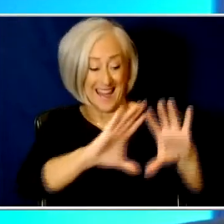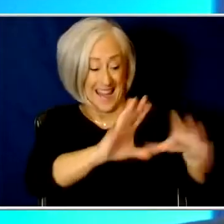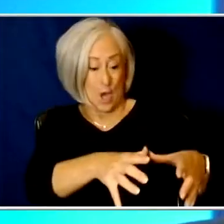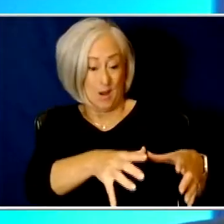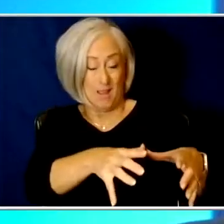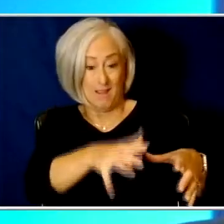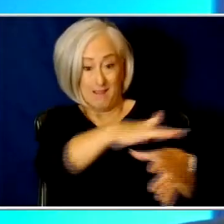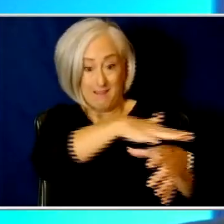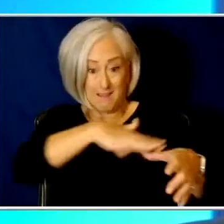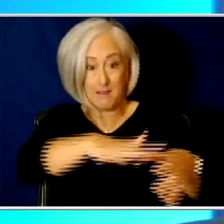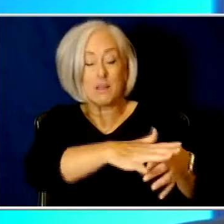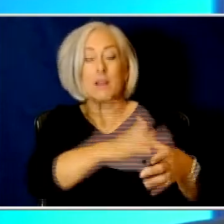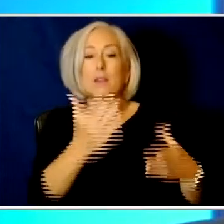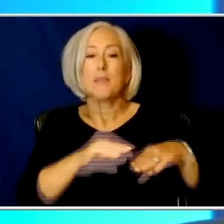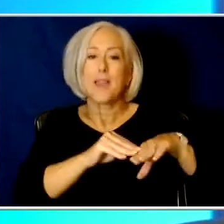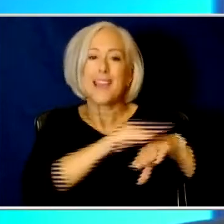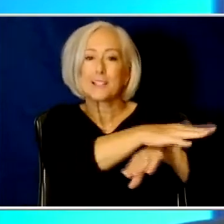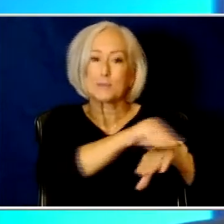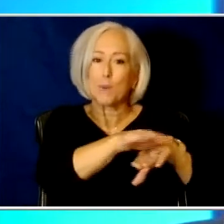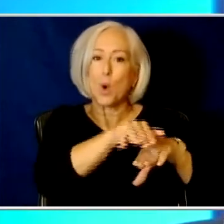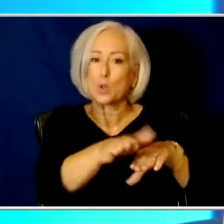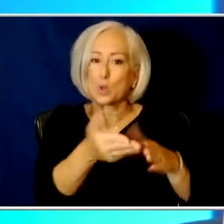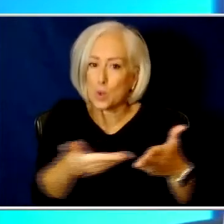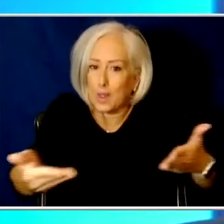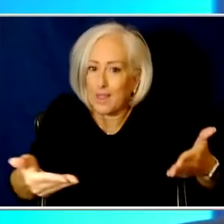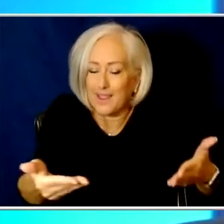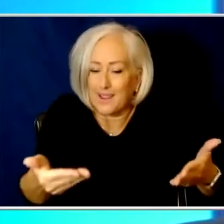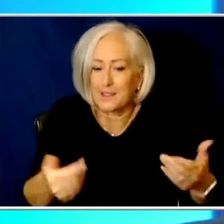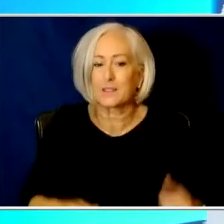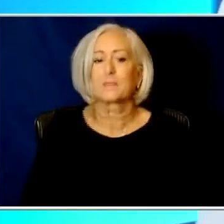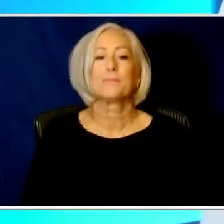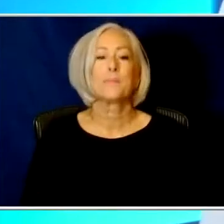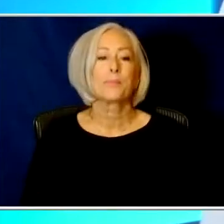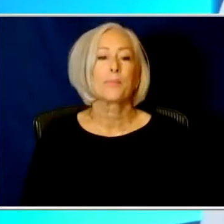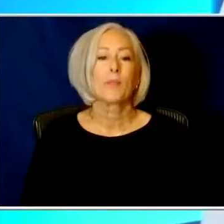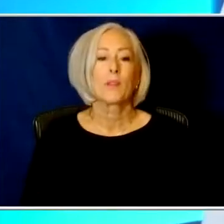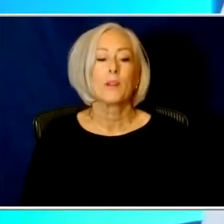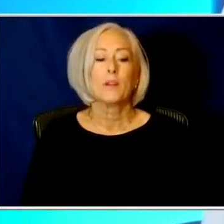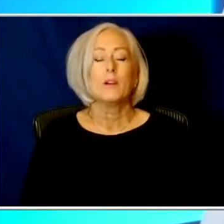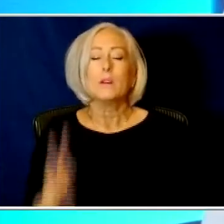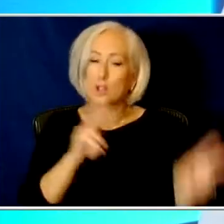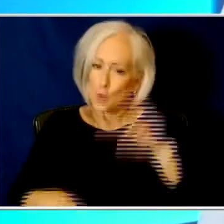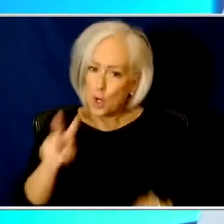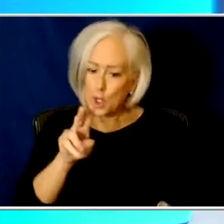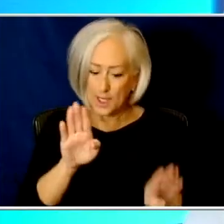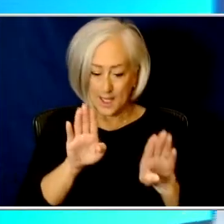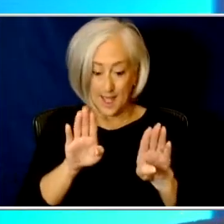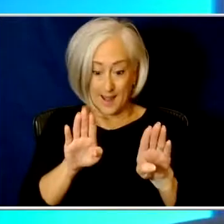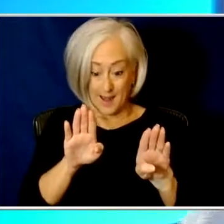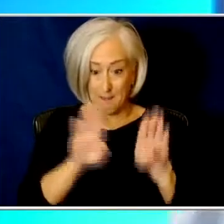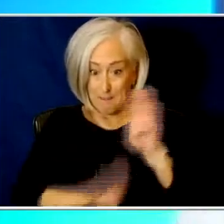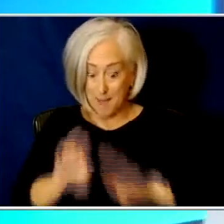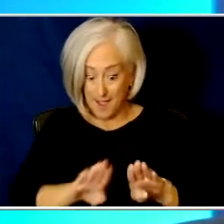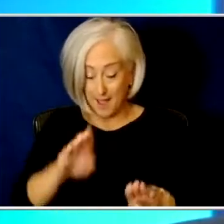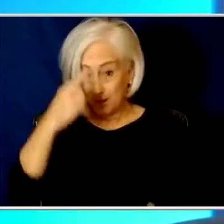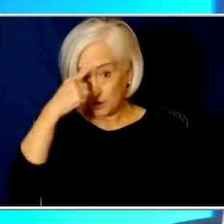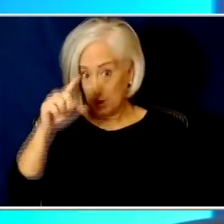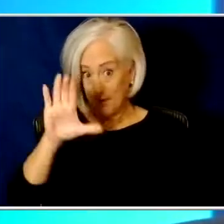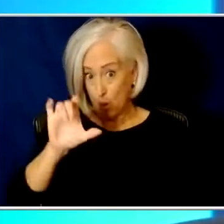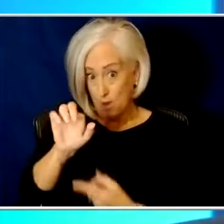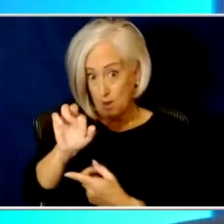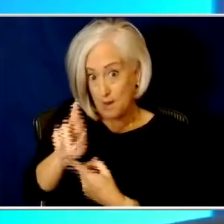be what's driving it. And so we look at not just the biology of the cancer, but also what is in the